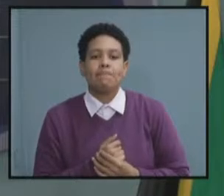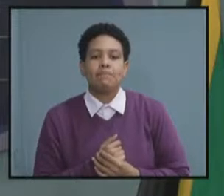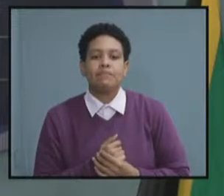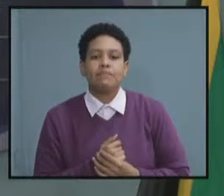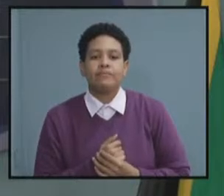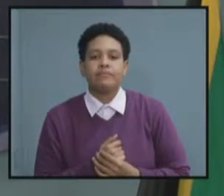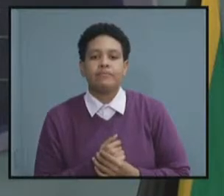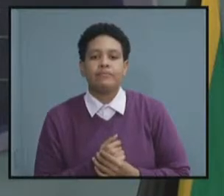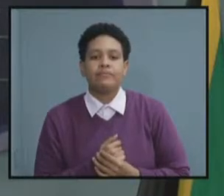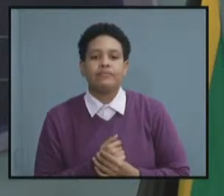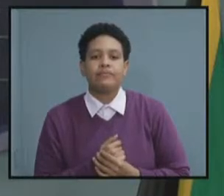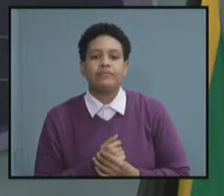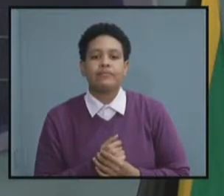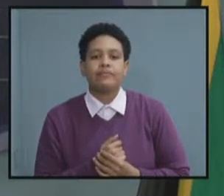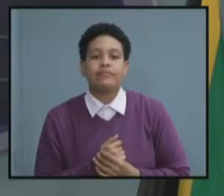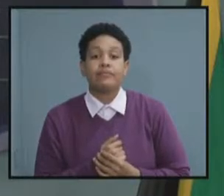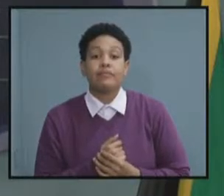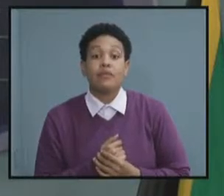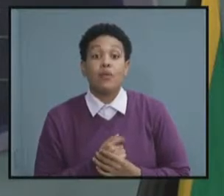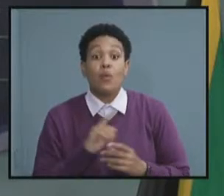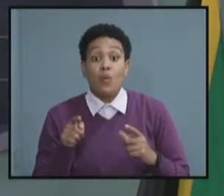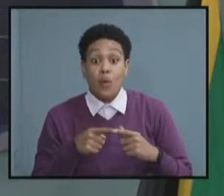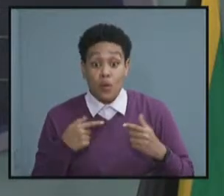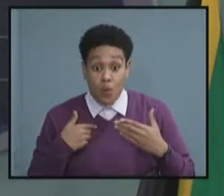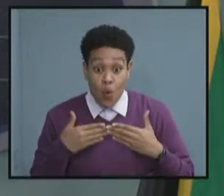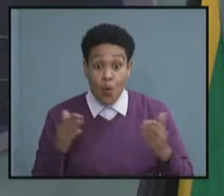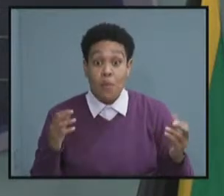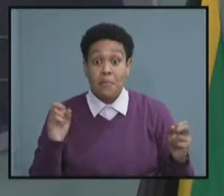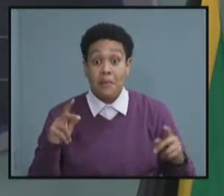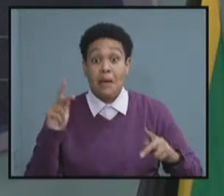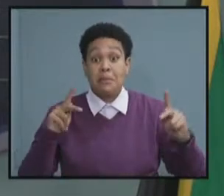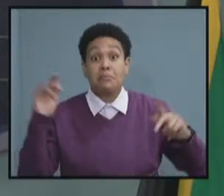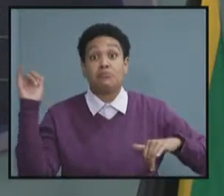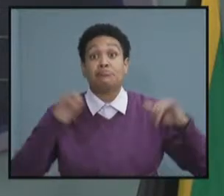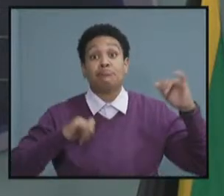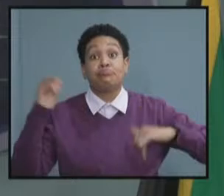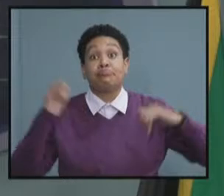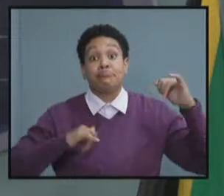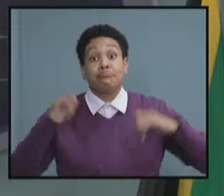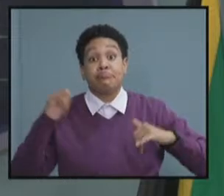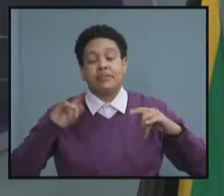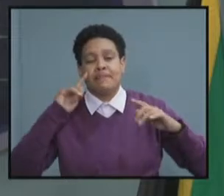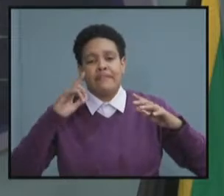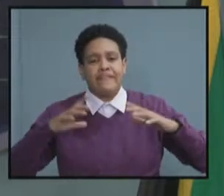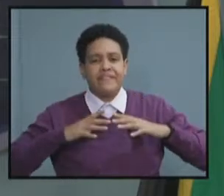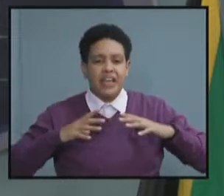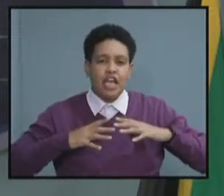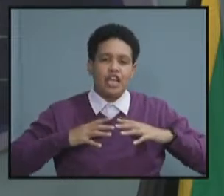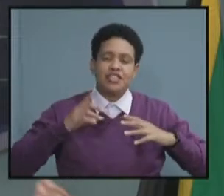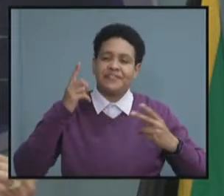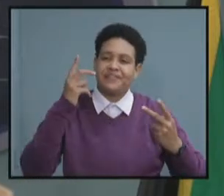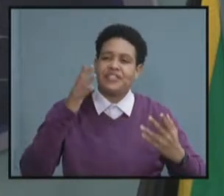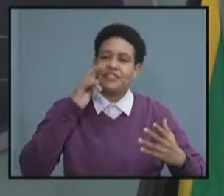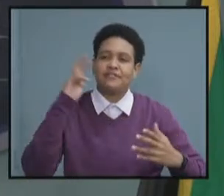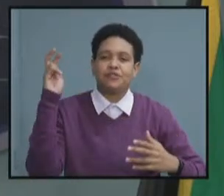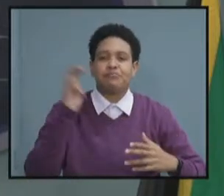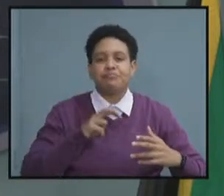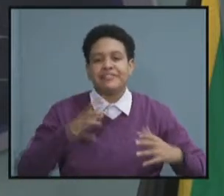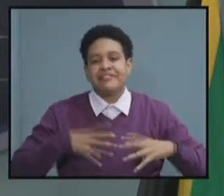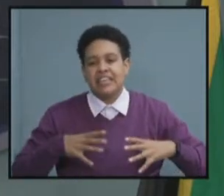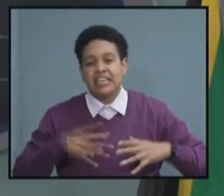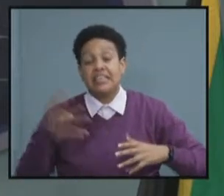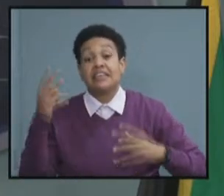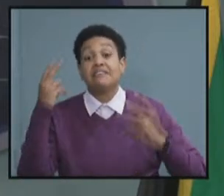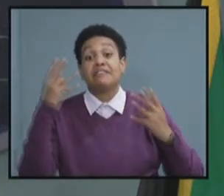if we open up, when we open up and we get visitors in for tourism, visitors in